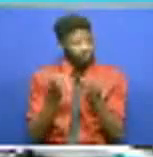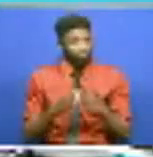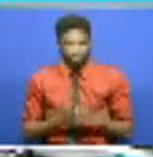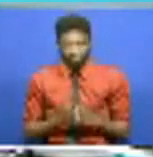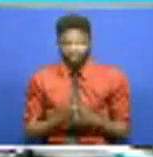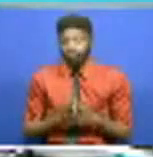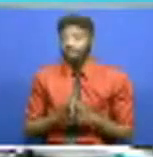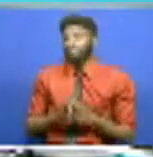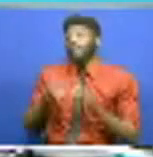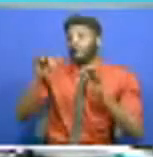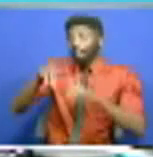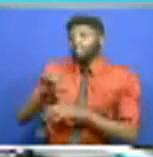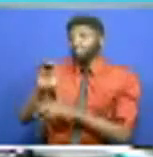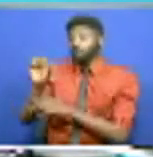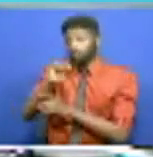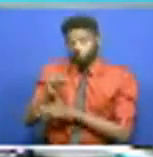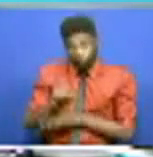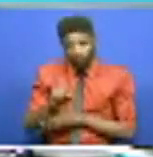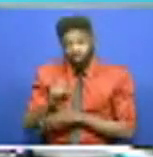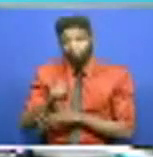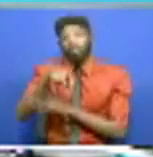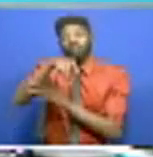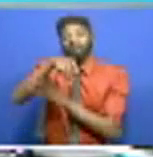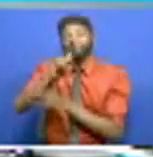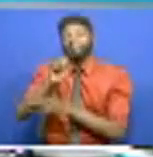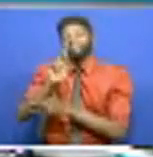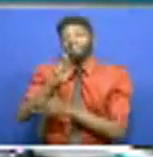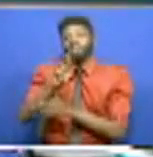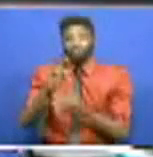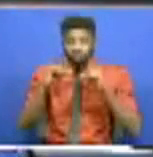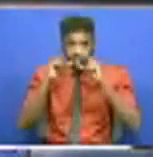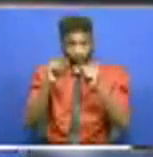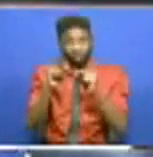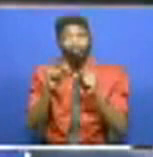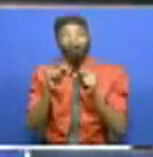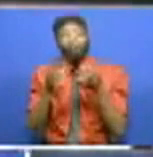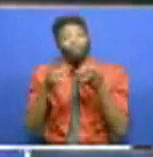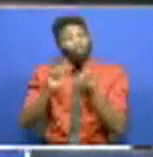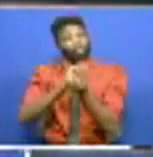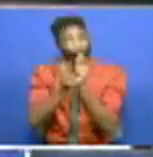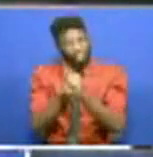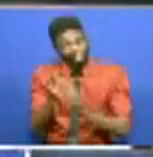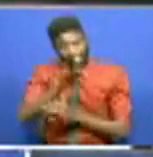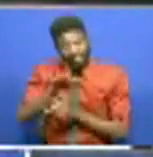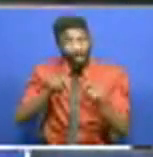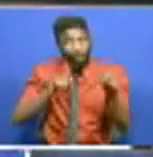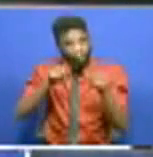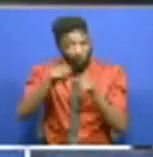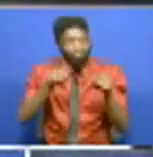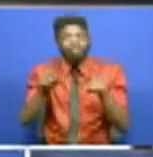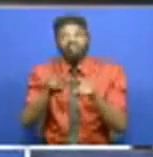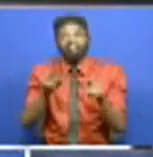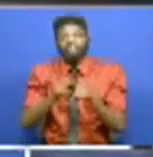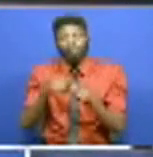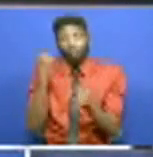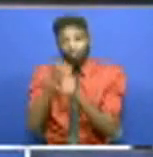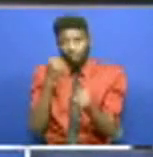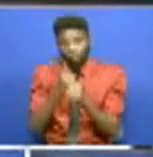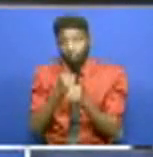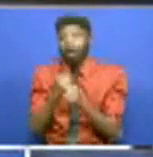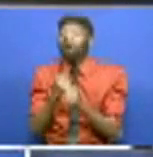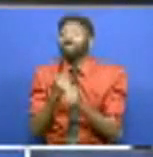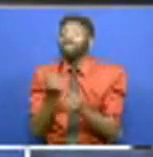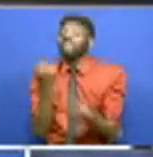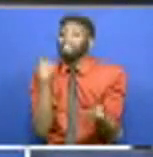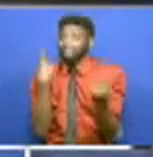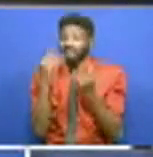Agriculture Cabinet Secretary Peter Munya says push for changes in management and operations of the tea sector will continue despite